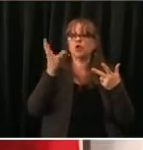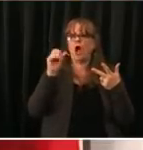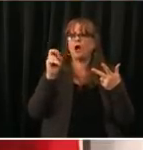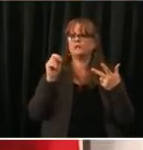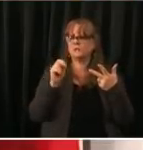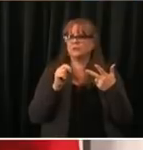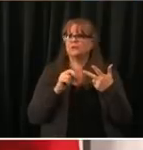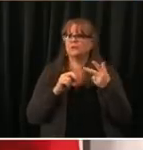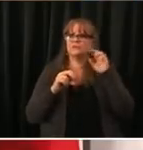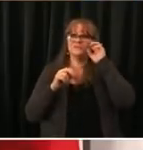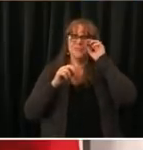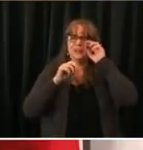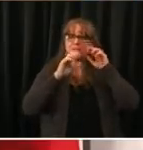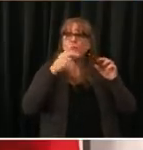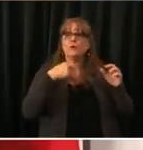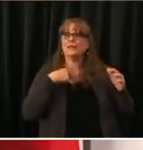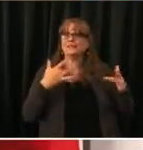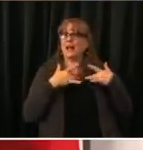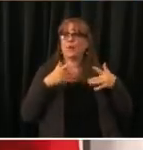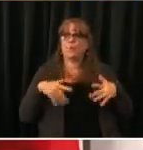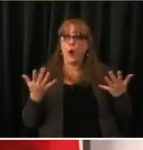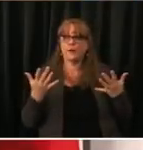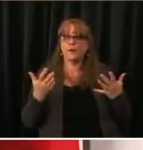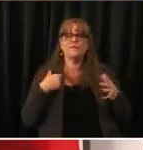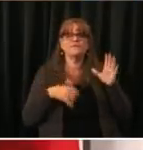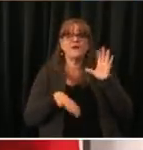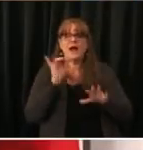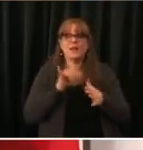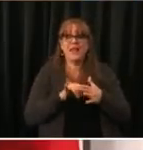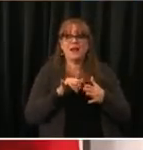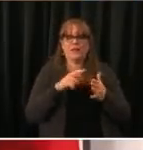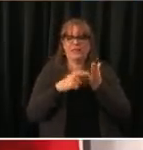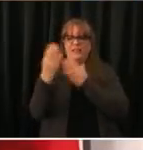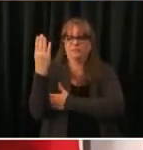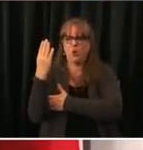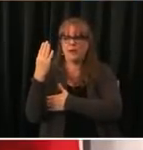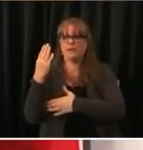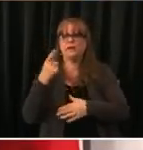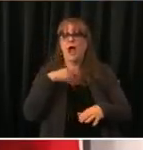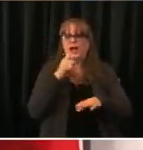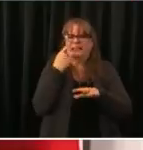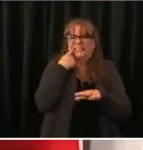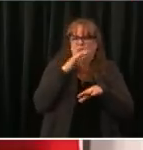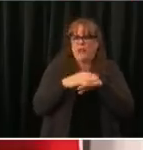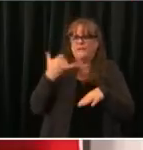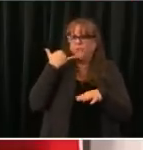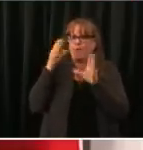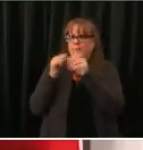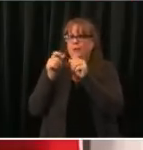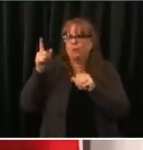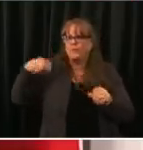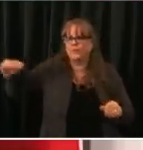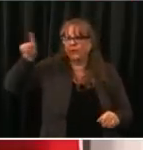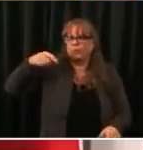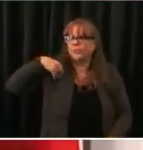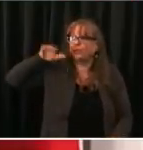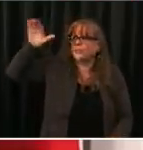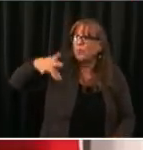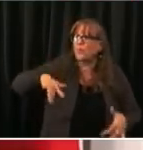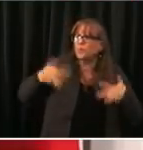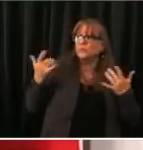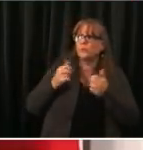actually on a governor's call today, I brought this up with the administration in that while we don't have